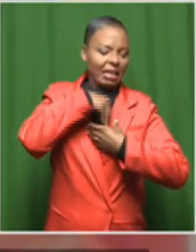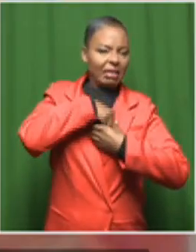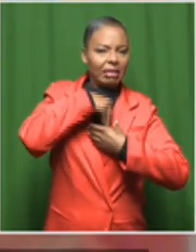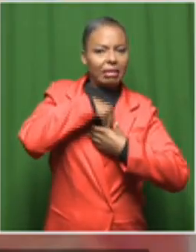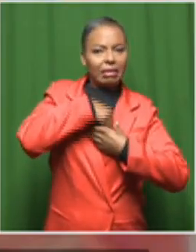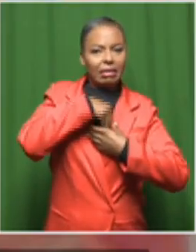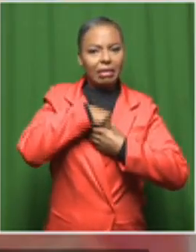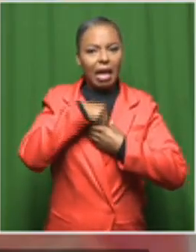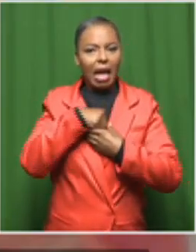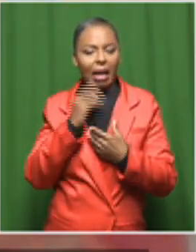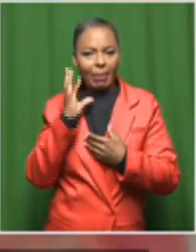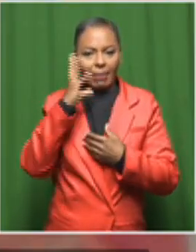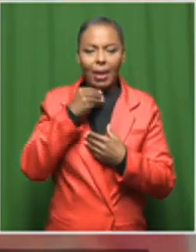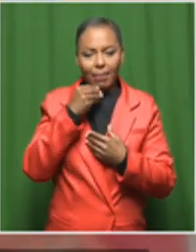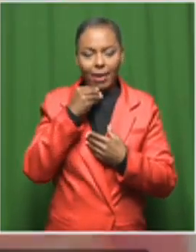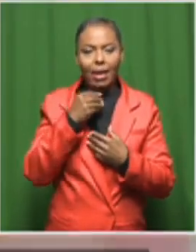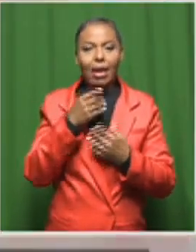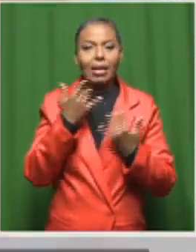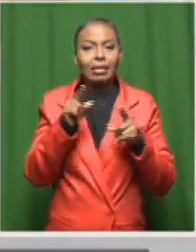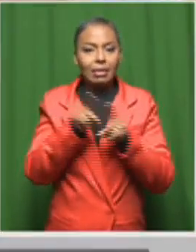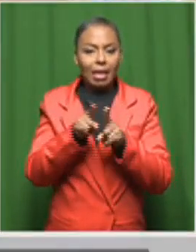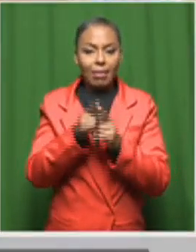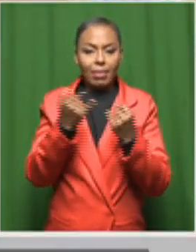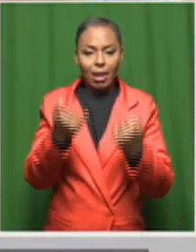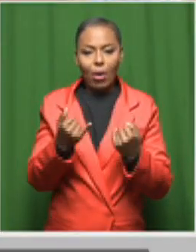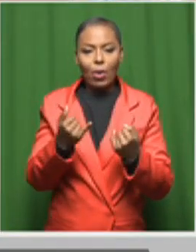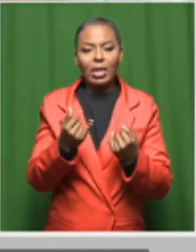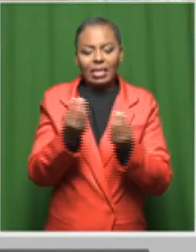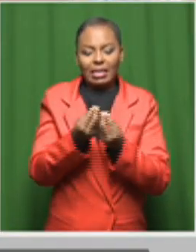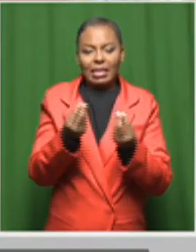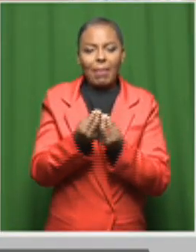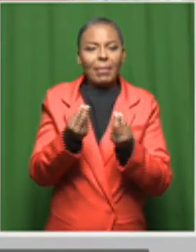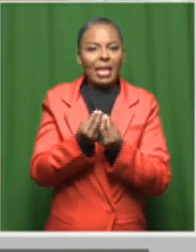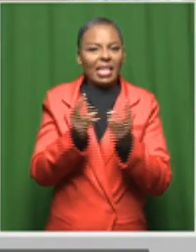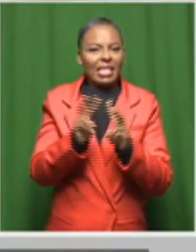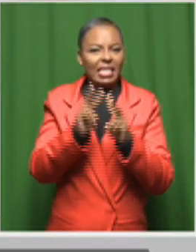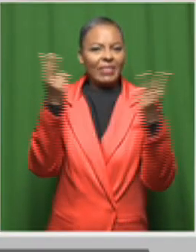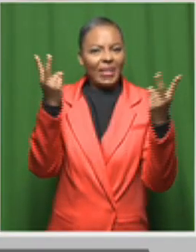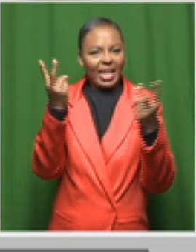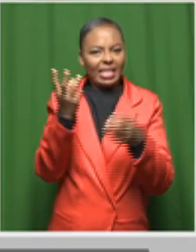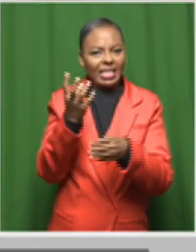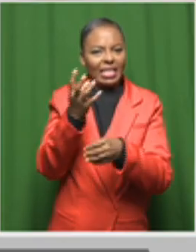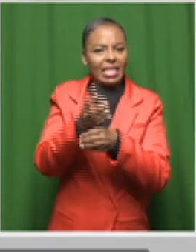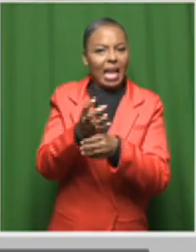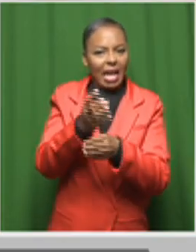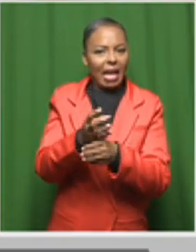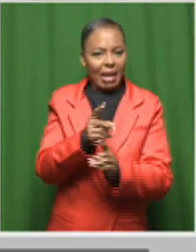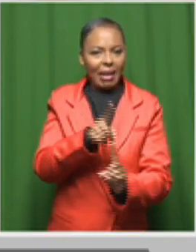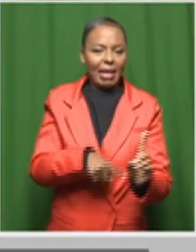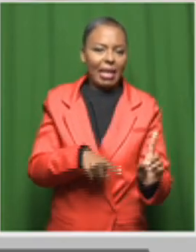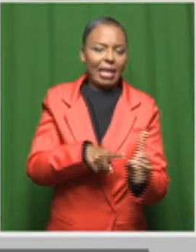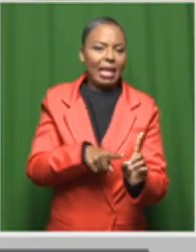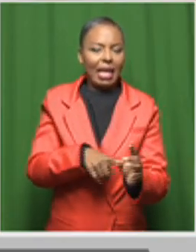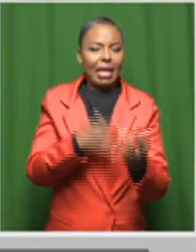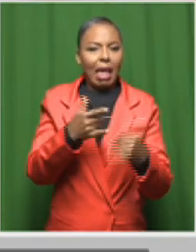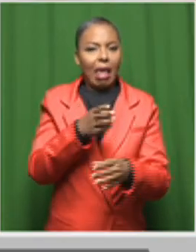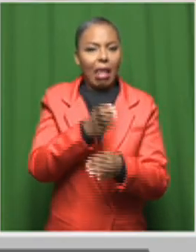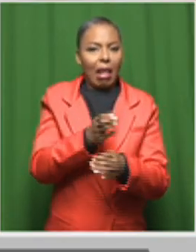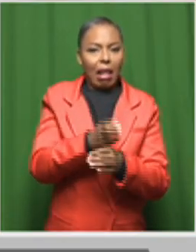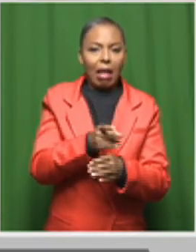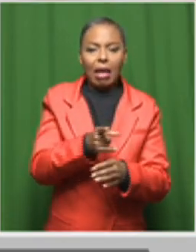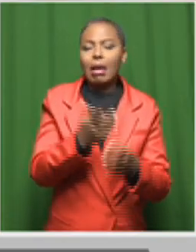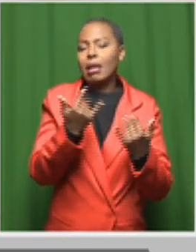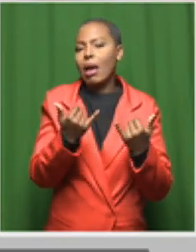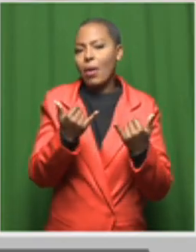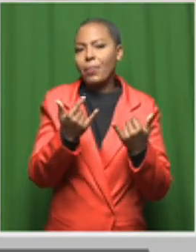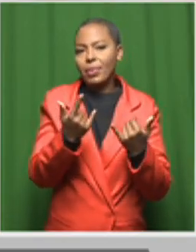it's played on clay, it's somewhat different. It's long, grueling points. The umpires sometimes have to get off